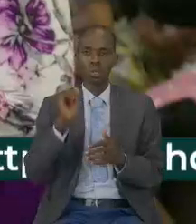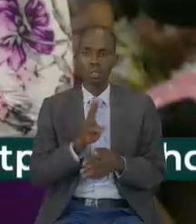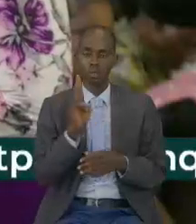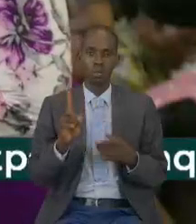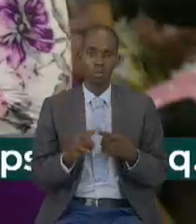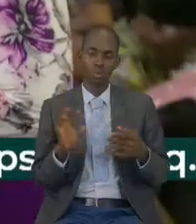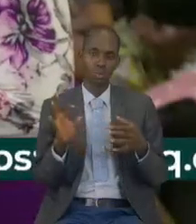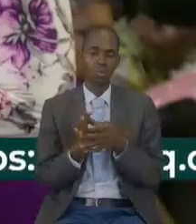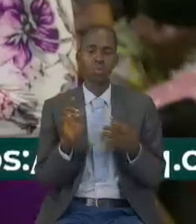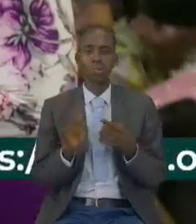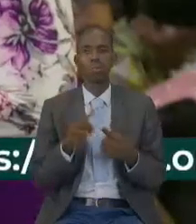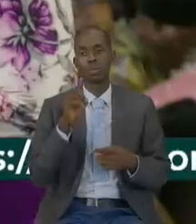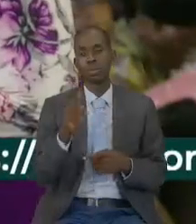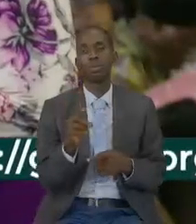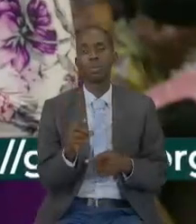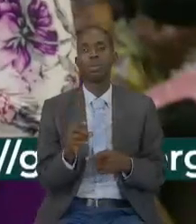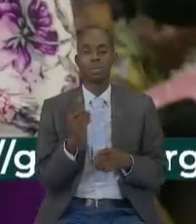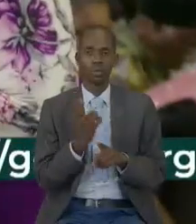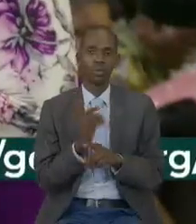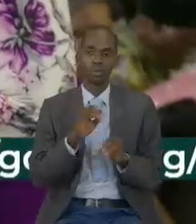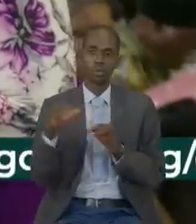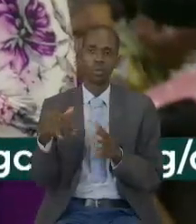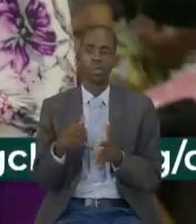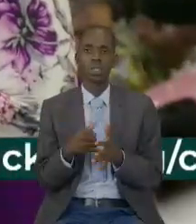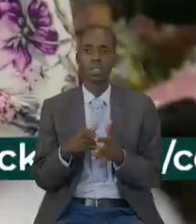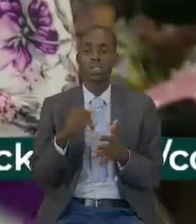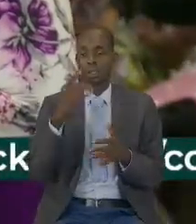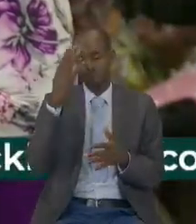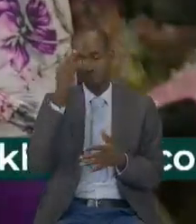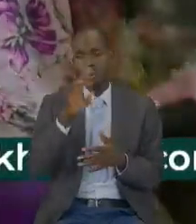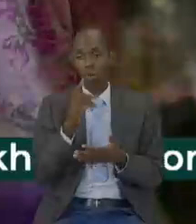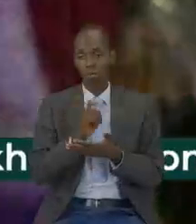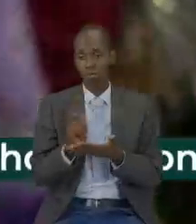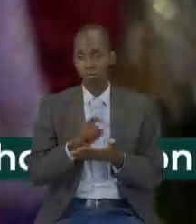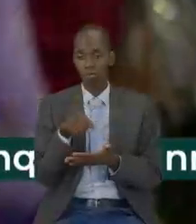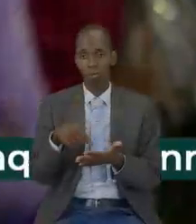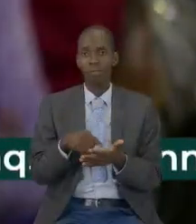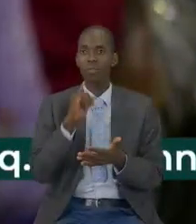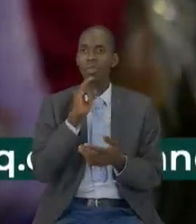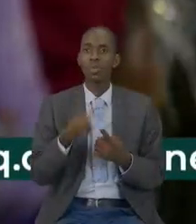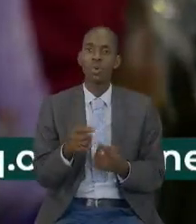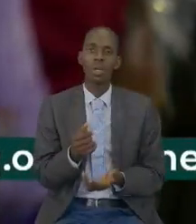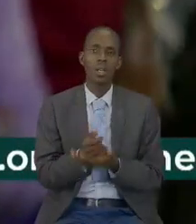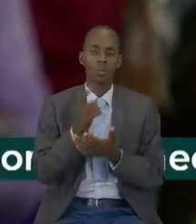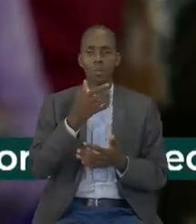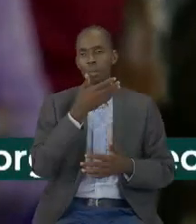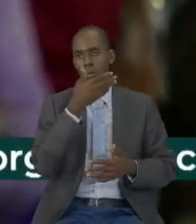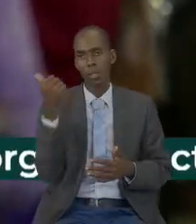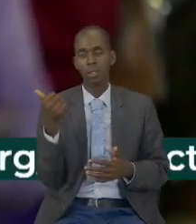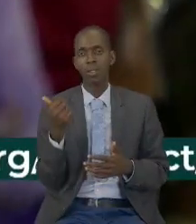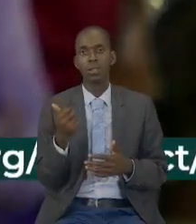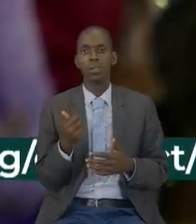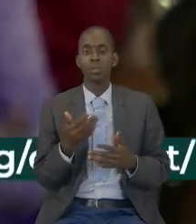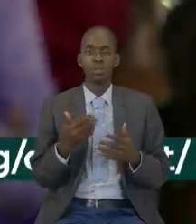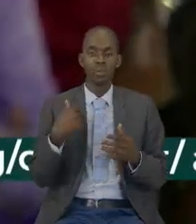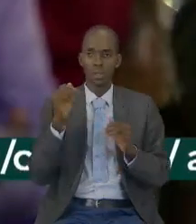maintain the faith and get to heaven. Quickly, let's do that quickly. Write legibly, capital